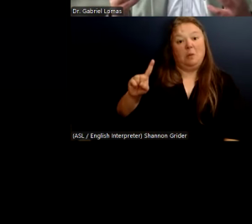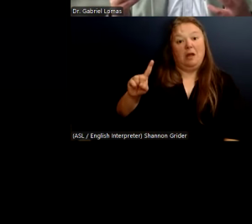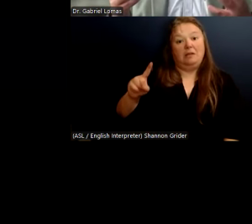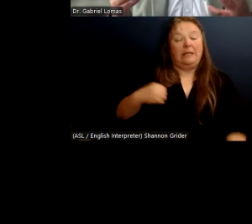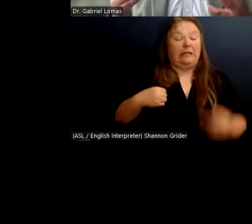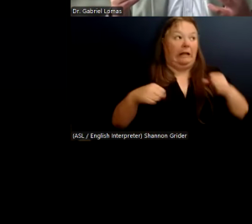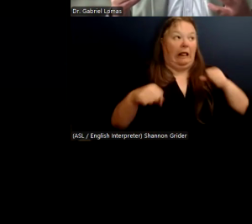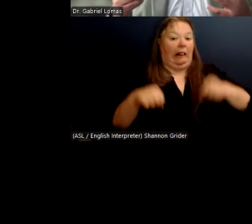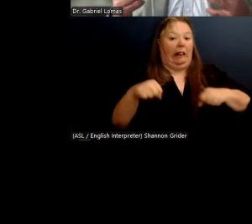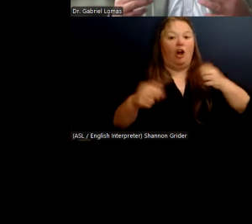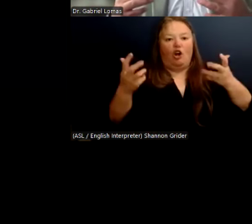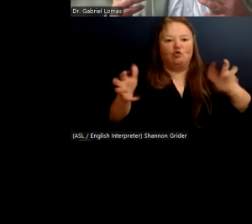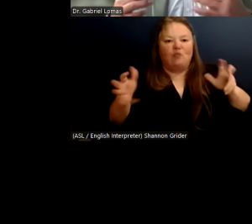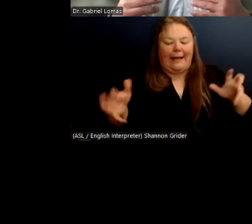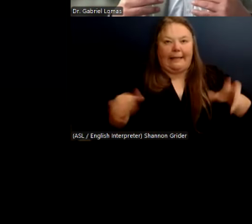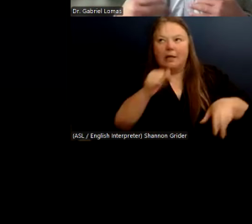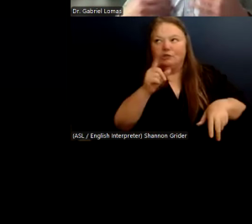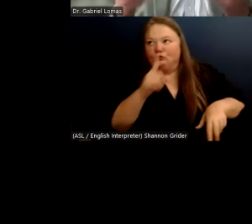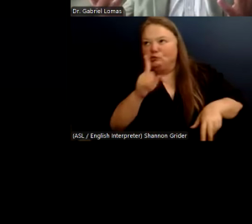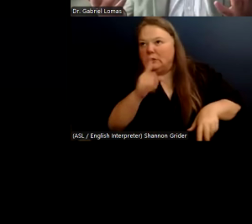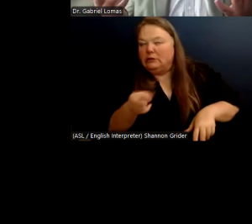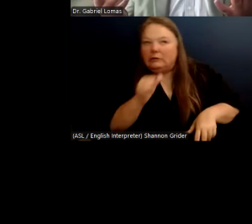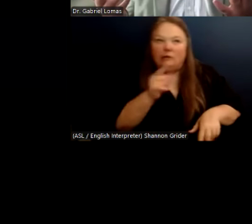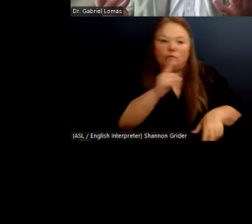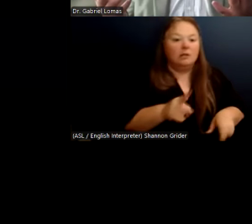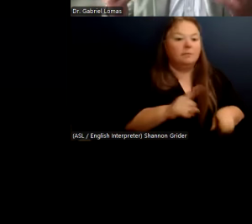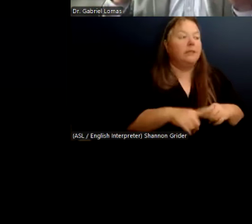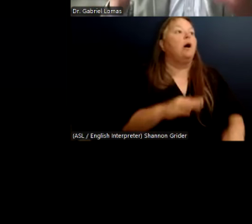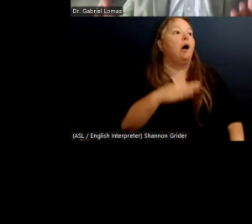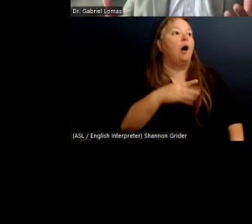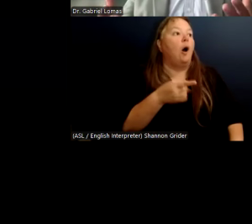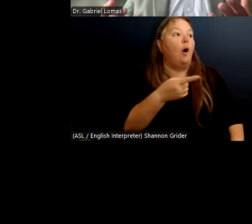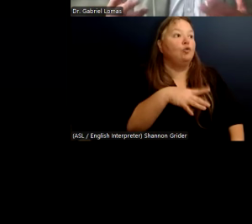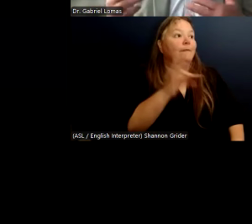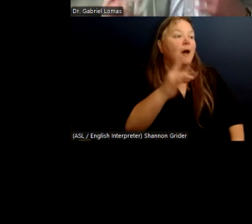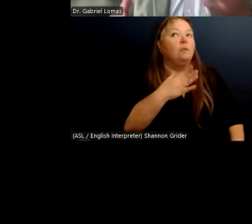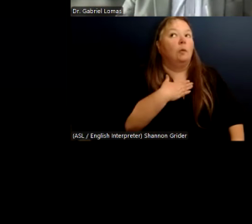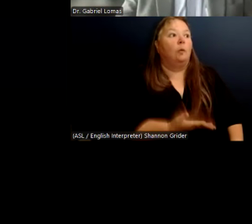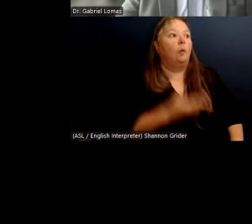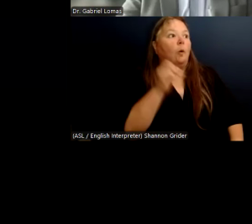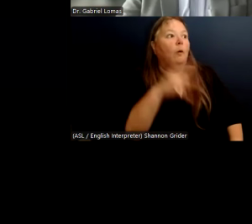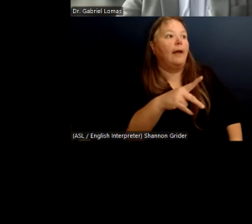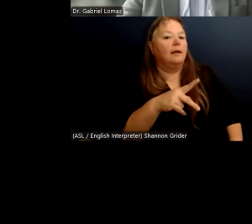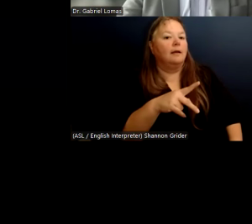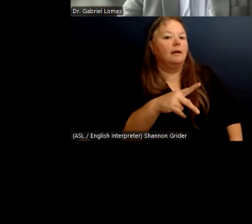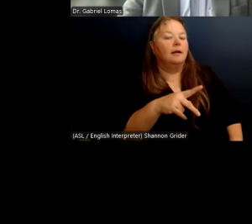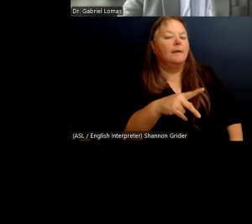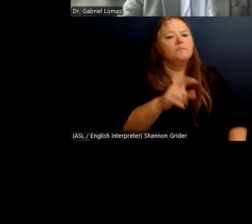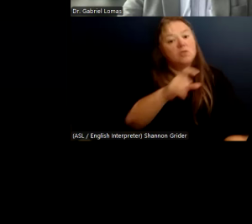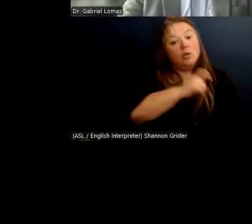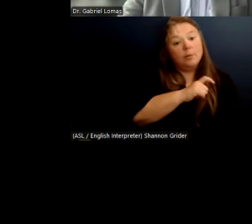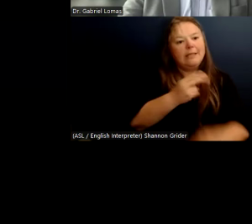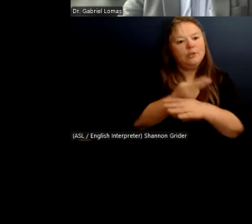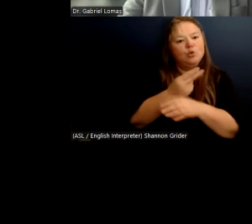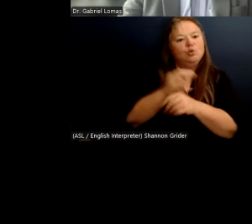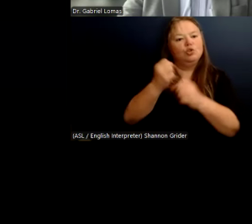what's not real, will often just confess because they're under so much stress. There's strategies that law